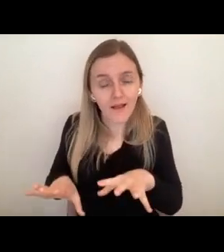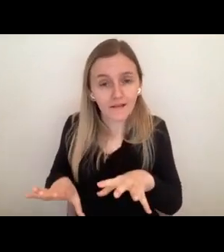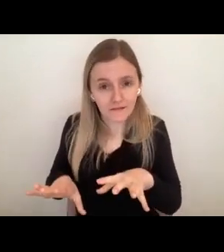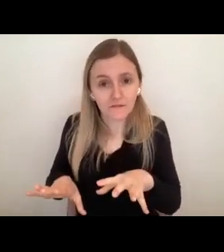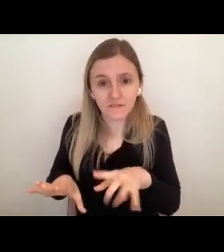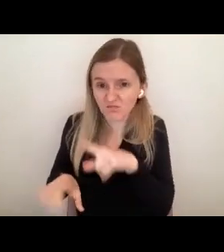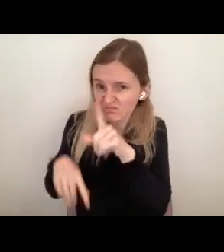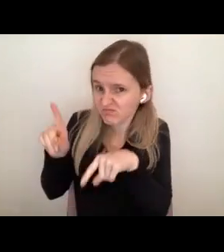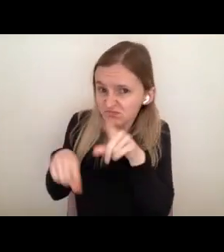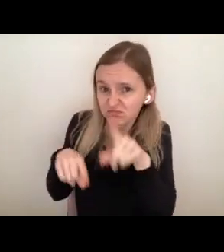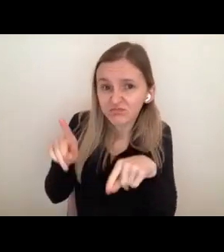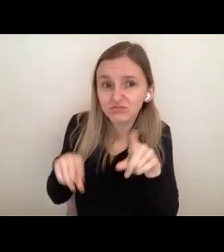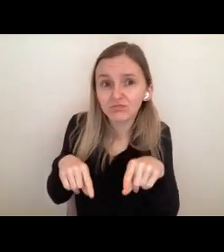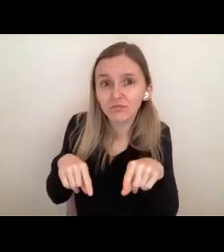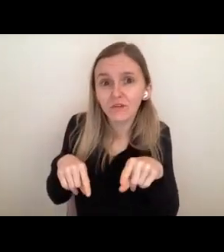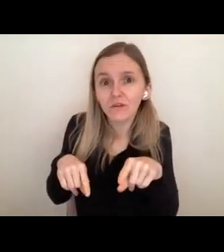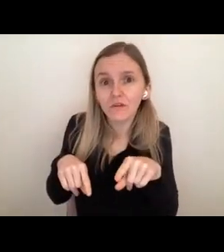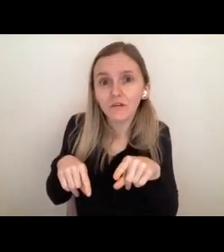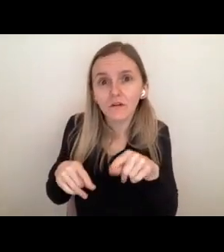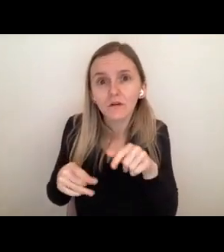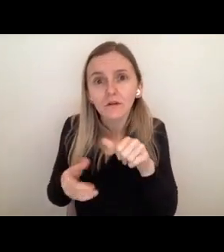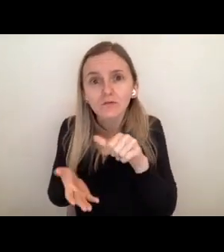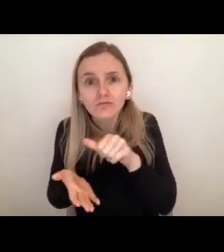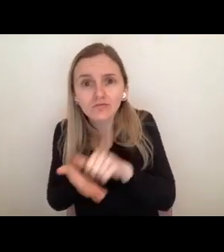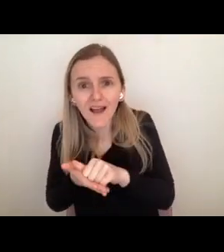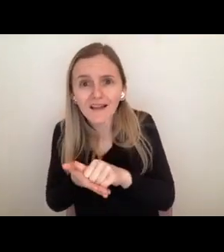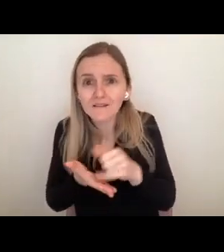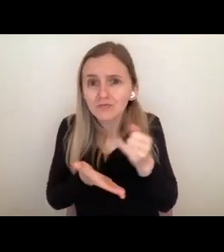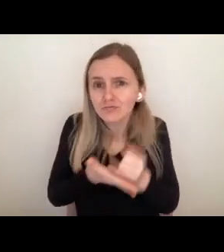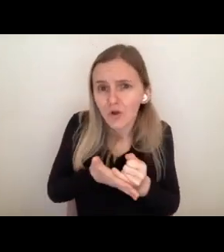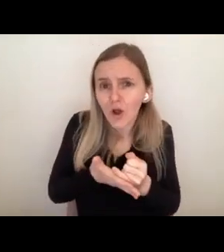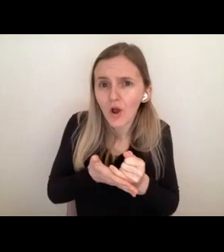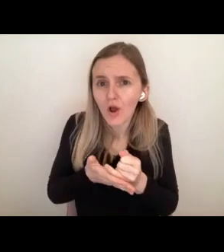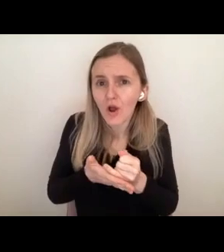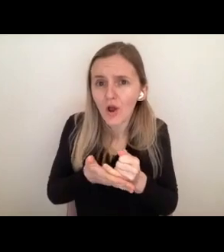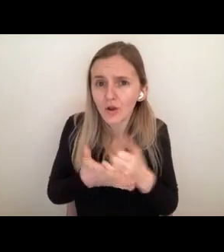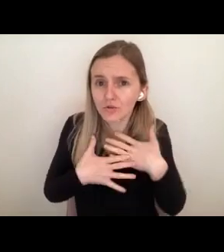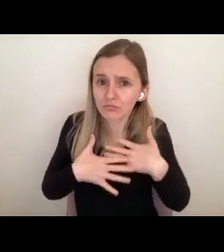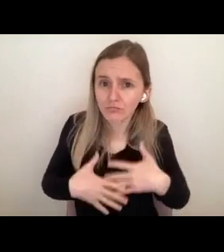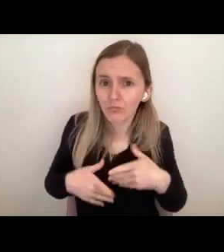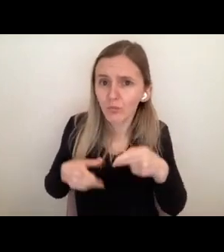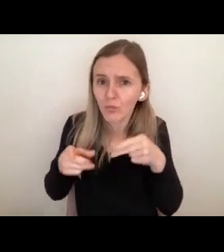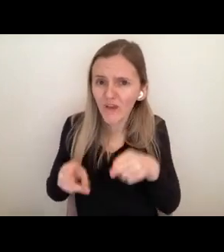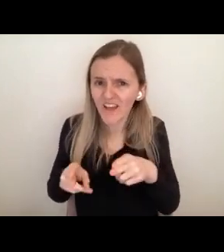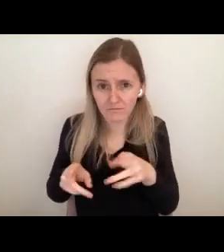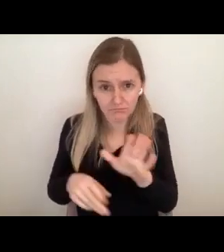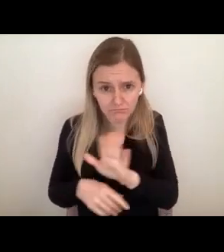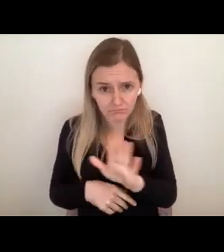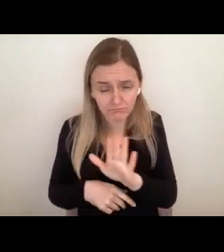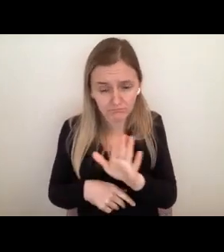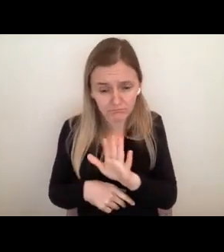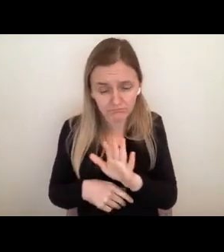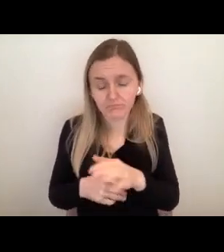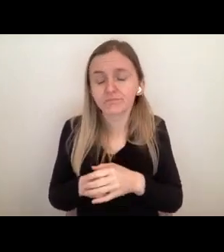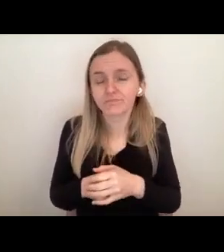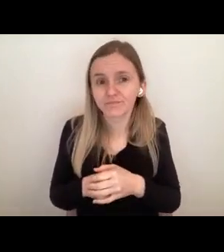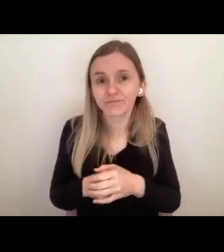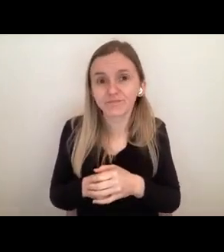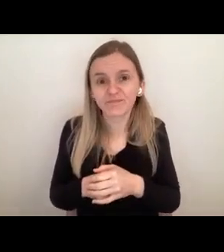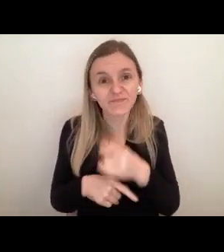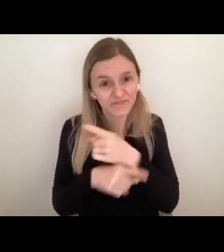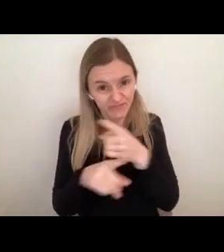necessarily a right way of being and a wrong way of being. And if we know from the double